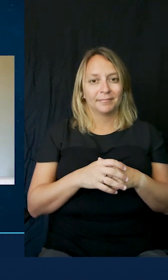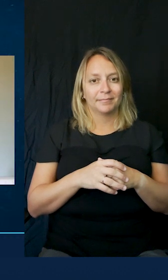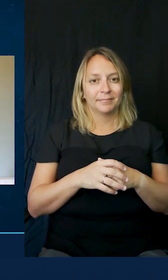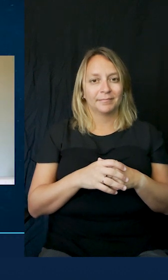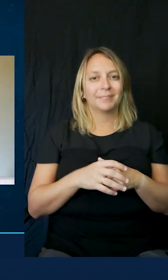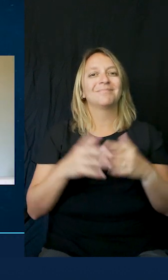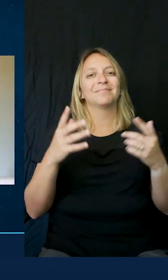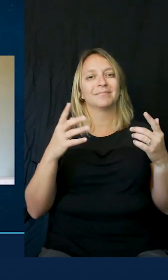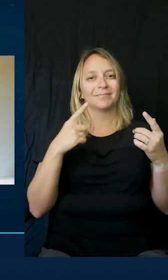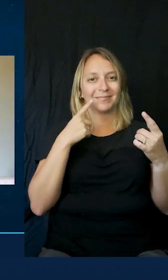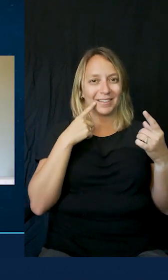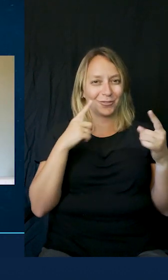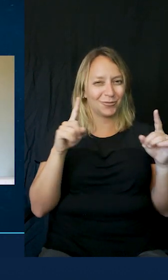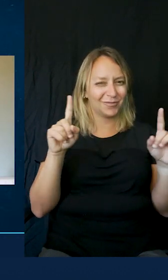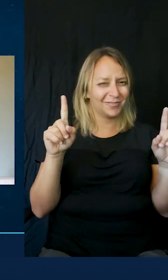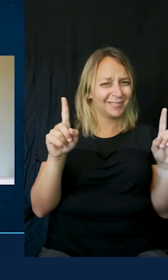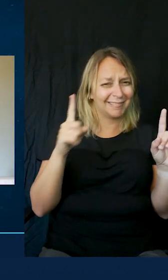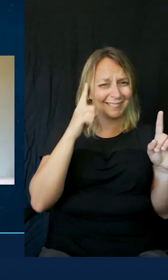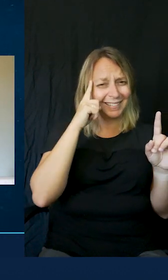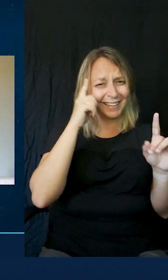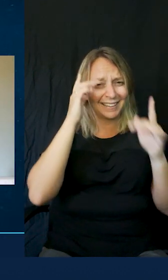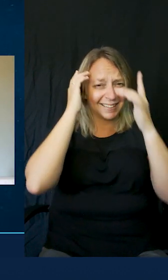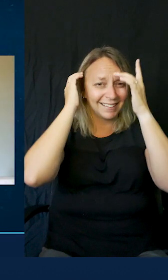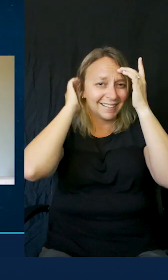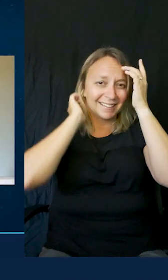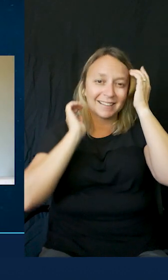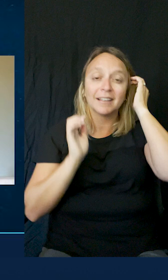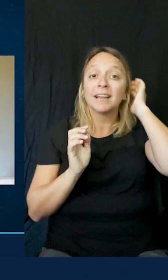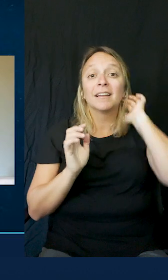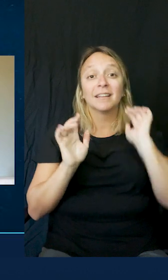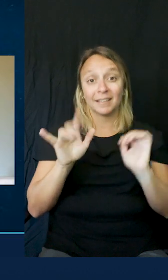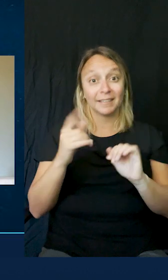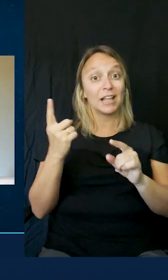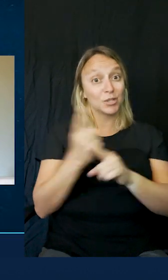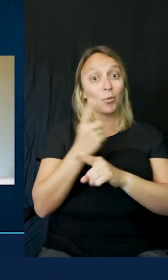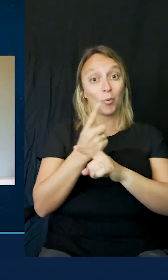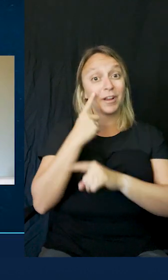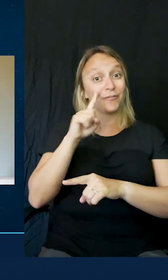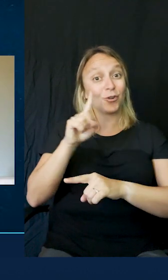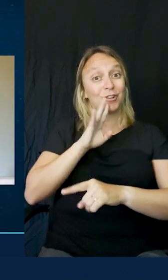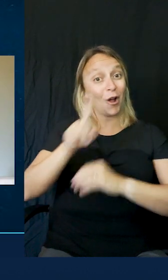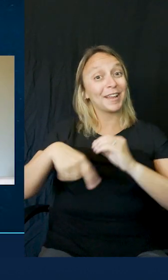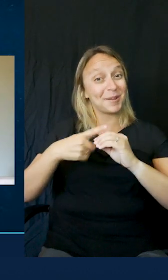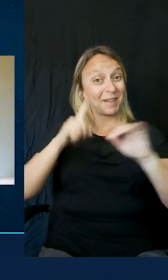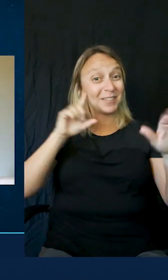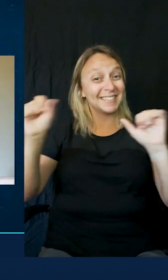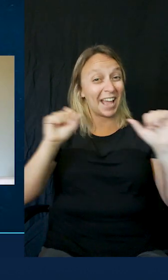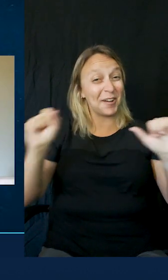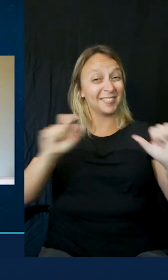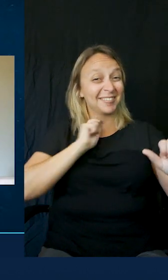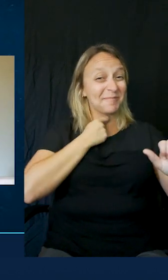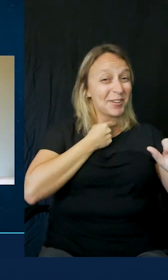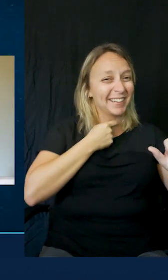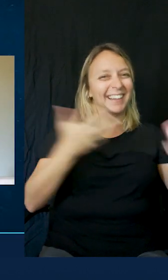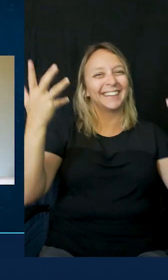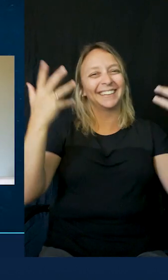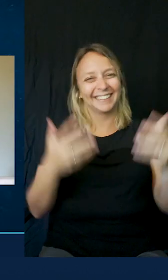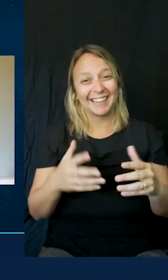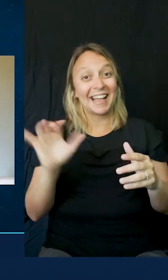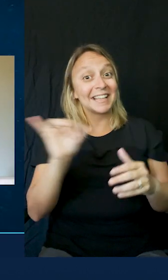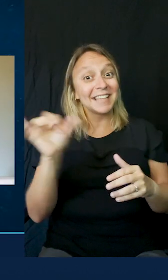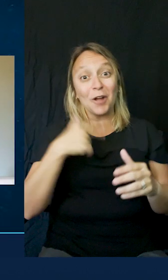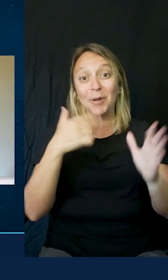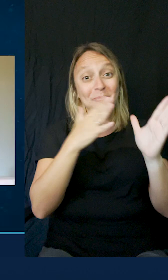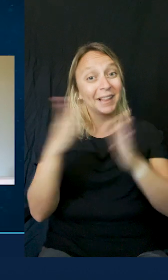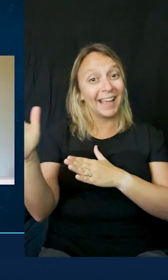Here we go. We're going to get, that's appropriate for talking about sound, I think. Right? It's almost like we planned it. We did.